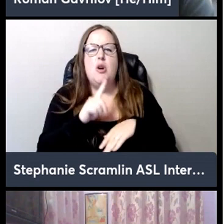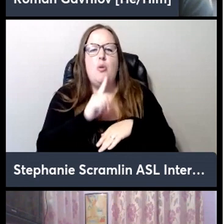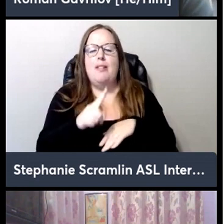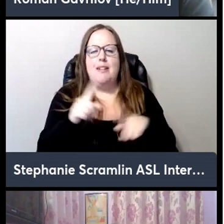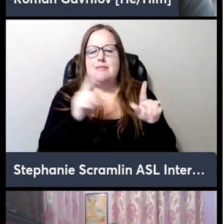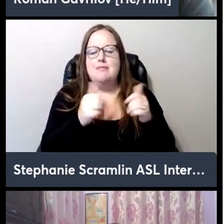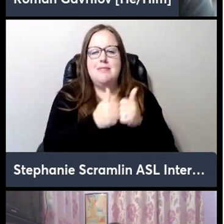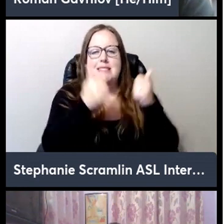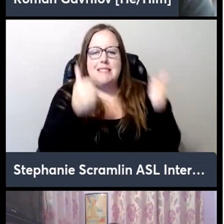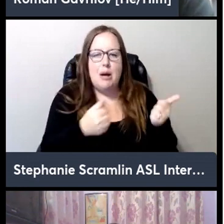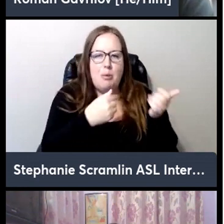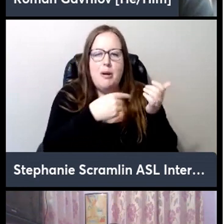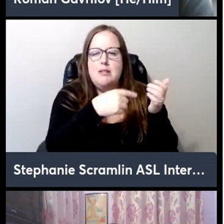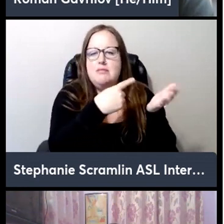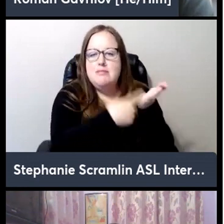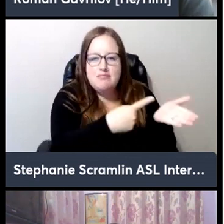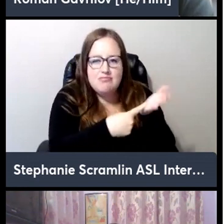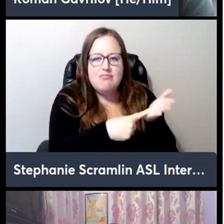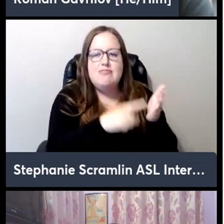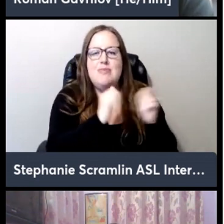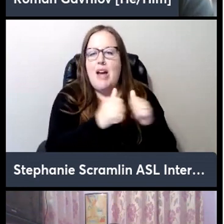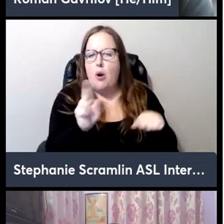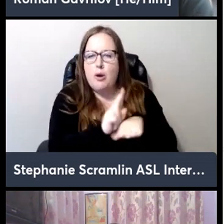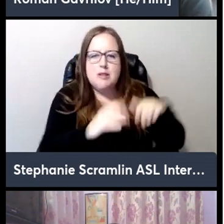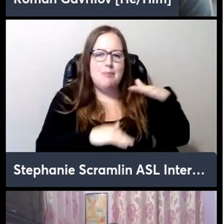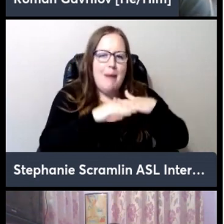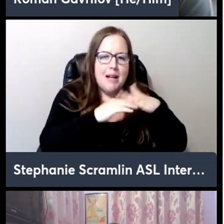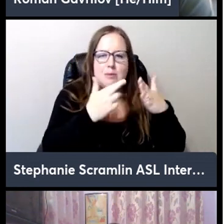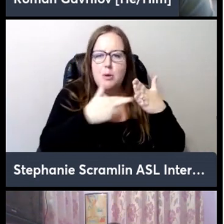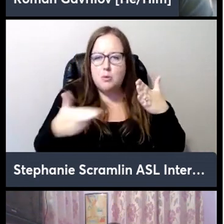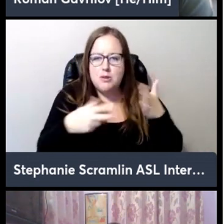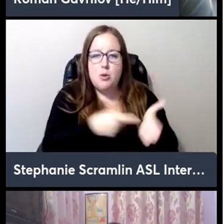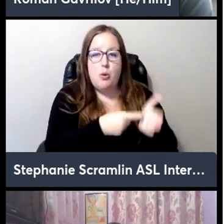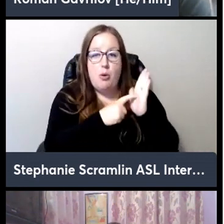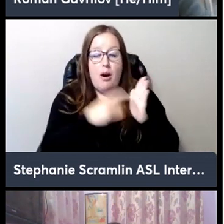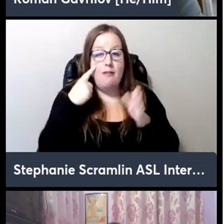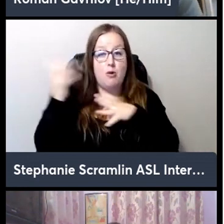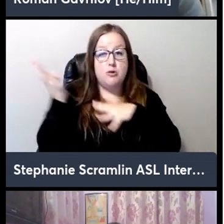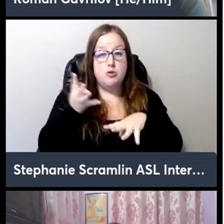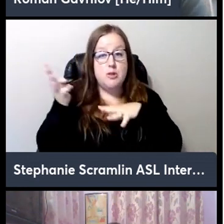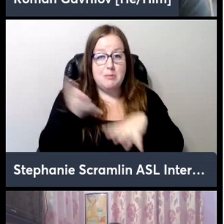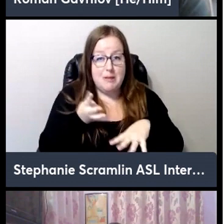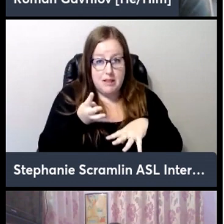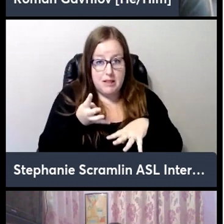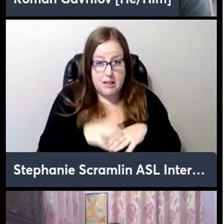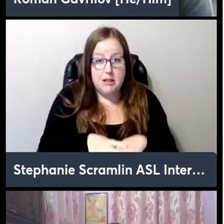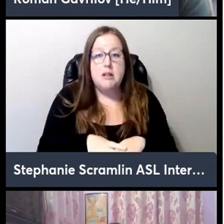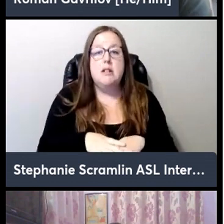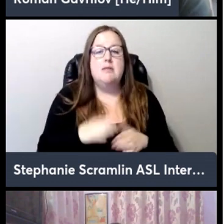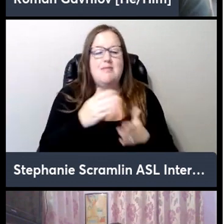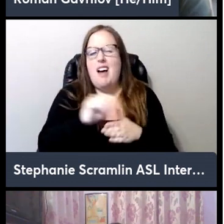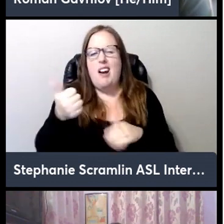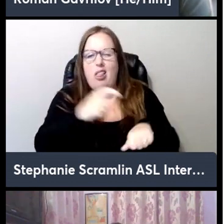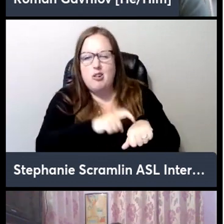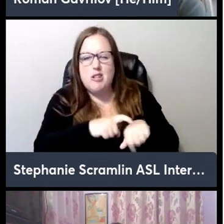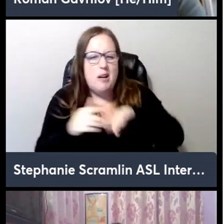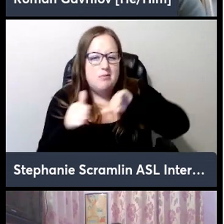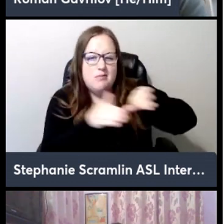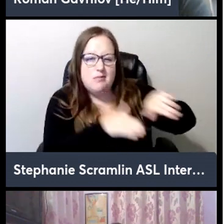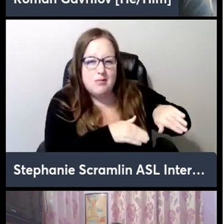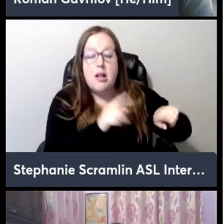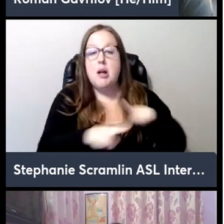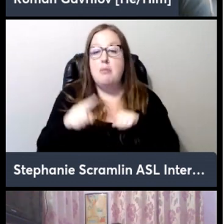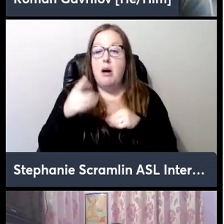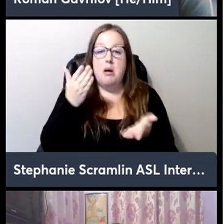size the maximum resource required for streaming workloads at some other time. But let's assume I